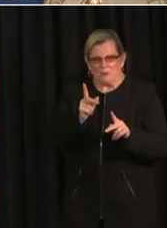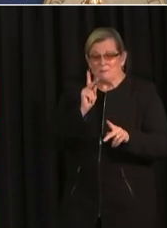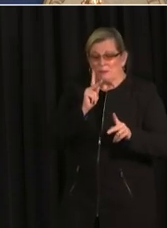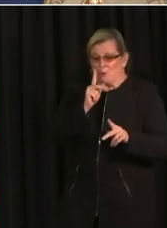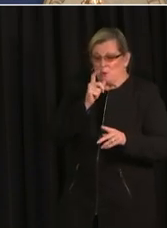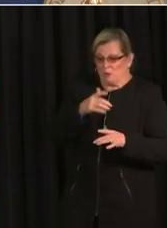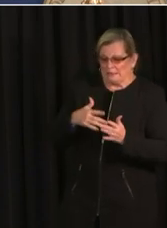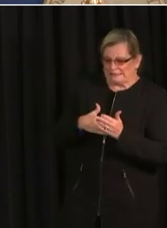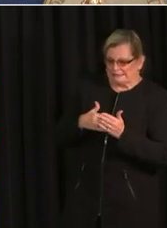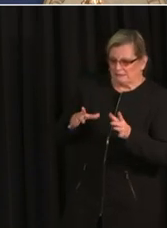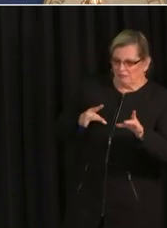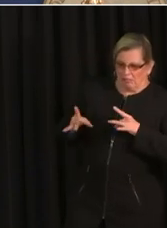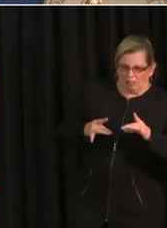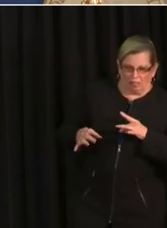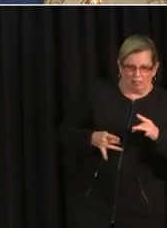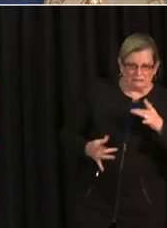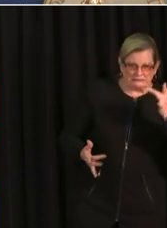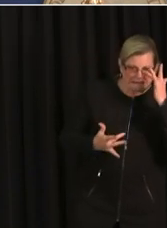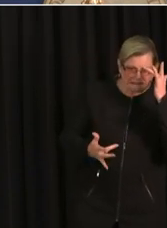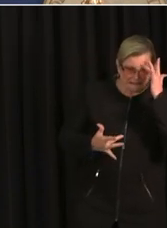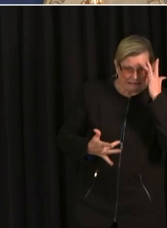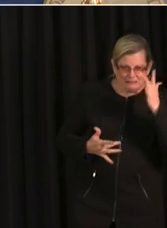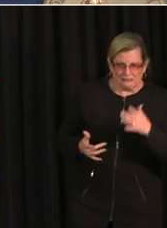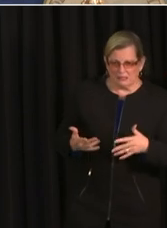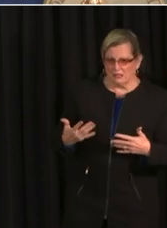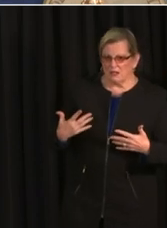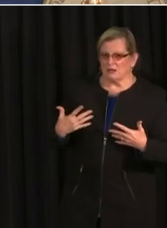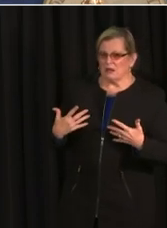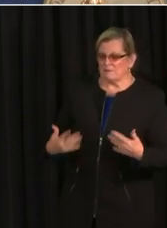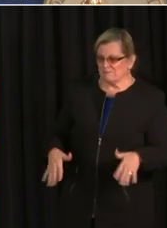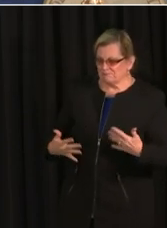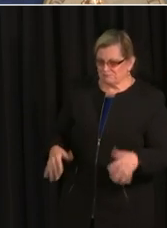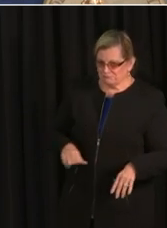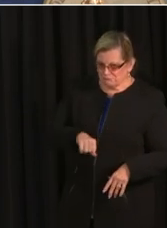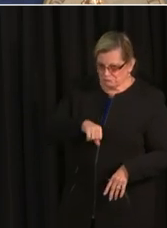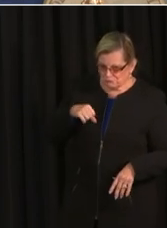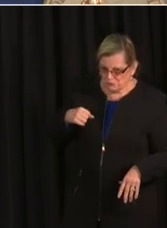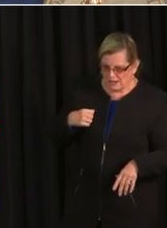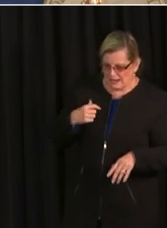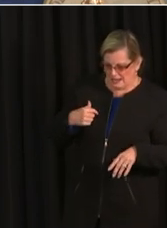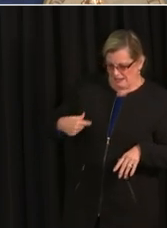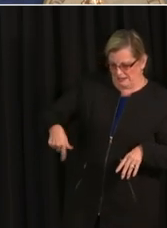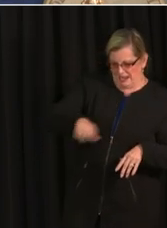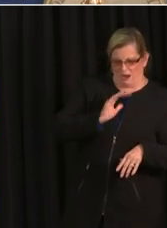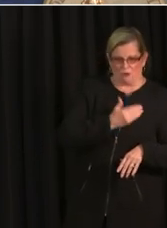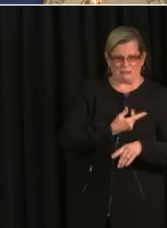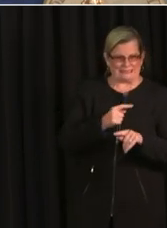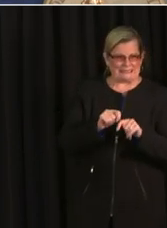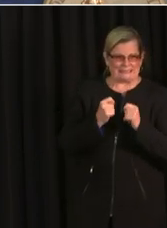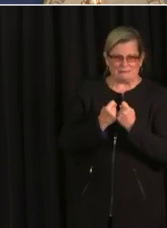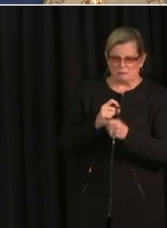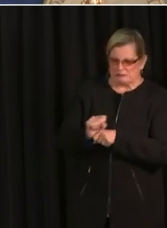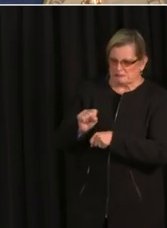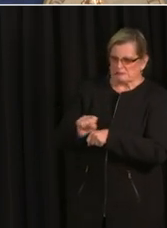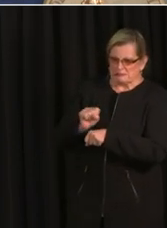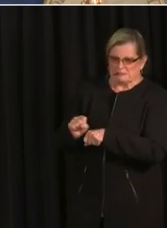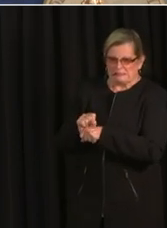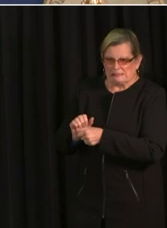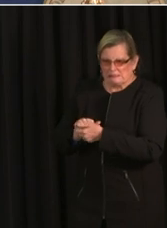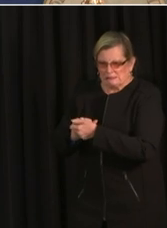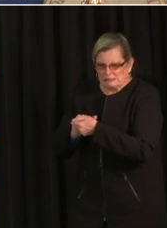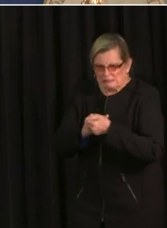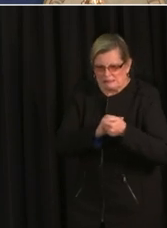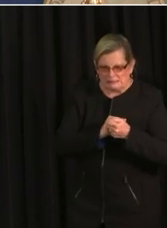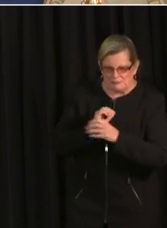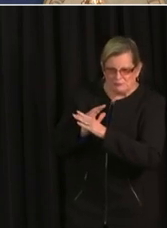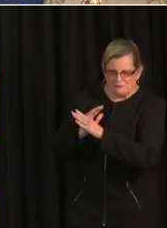care from getting COVID, and I'm very, very proud of the work that this team has done, whether it's in an